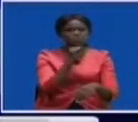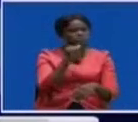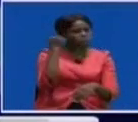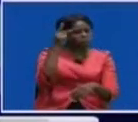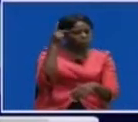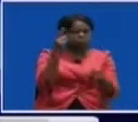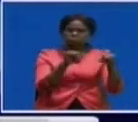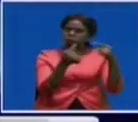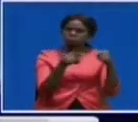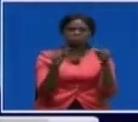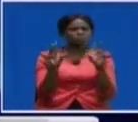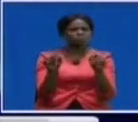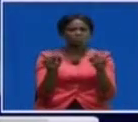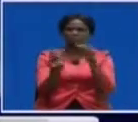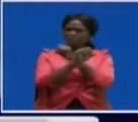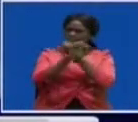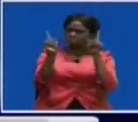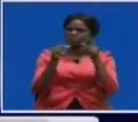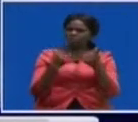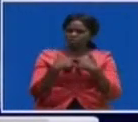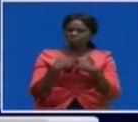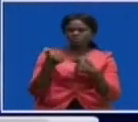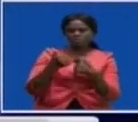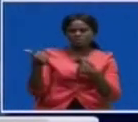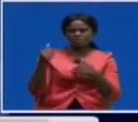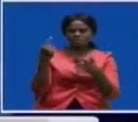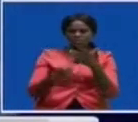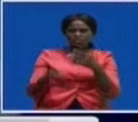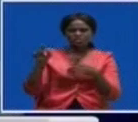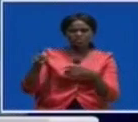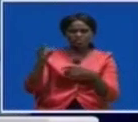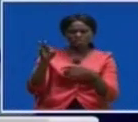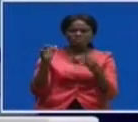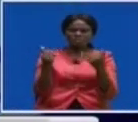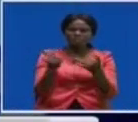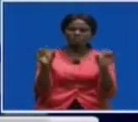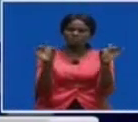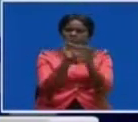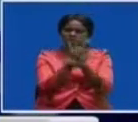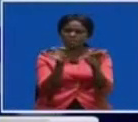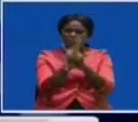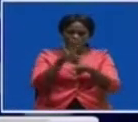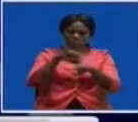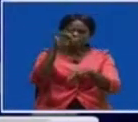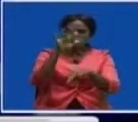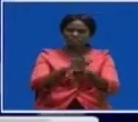political rivalry. He says it is surprising that another camp for the PF was attacked by